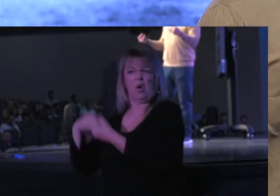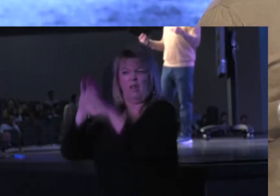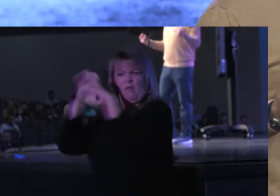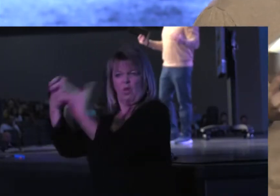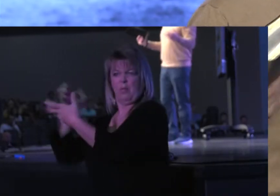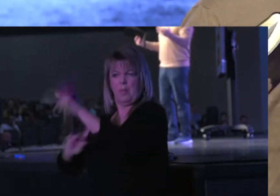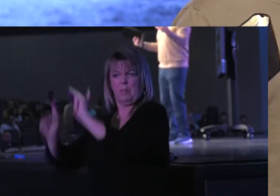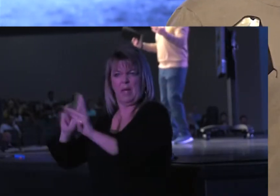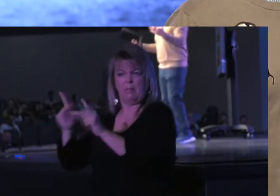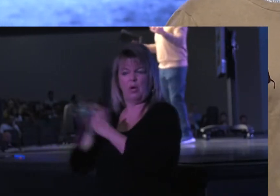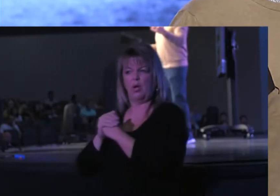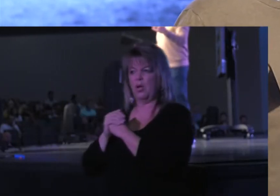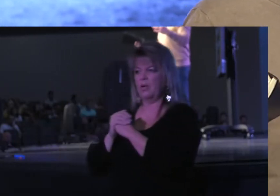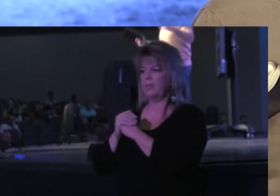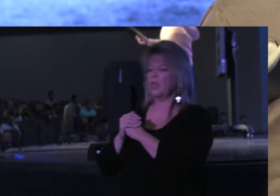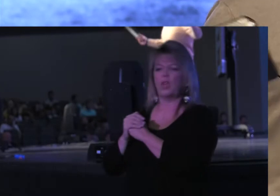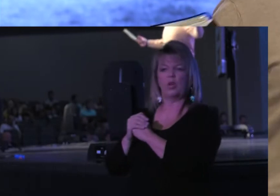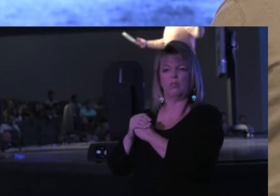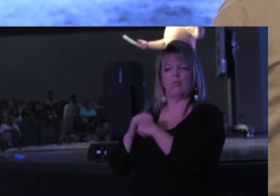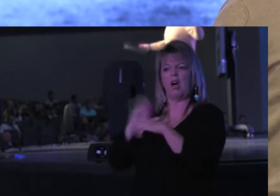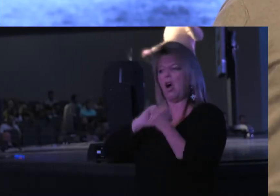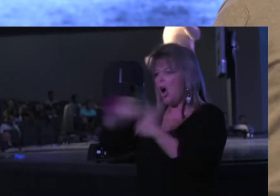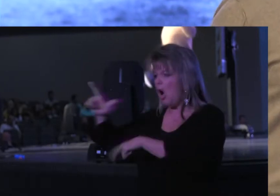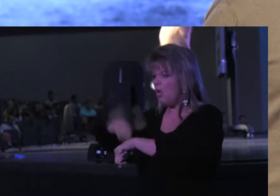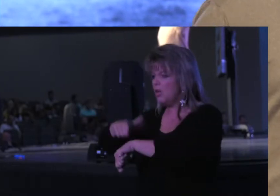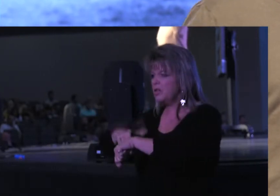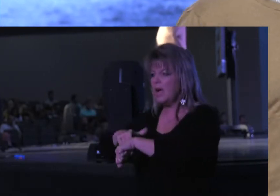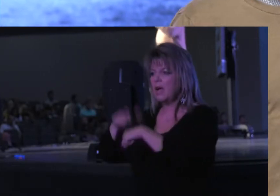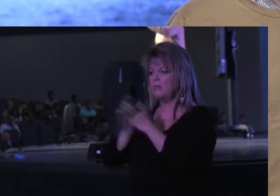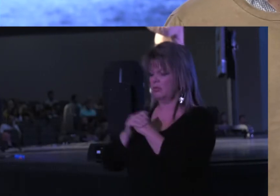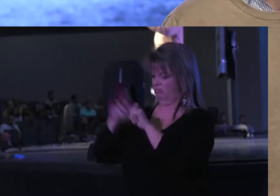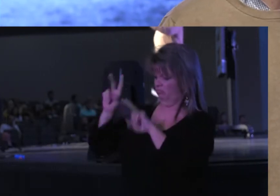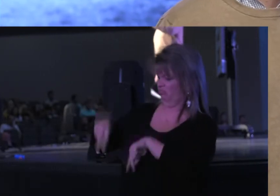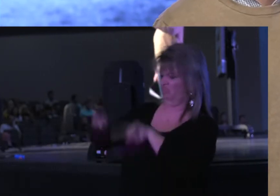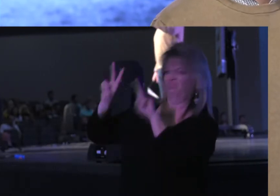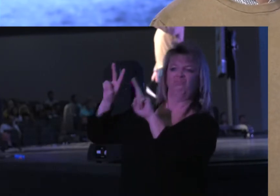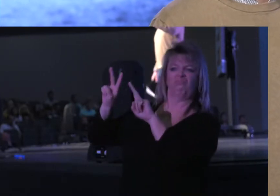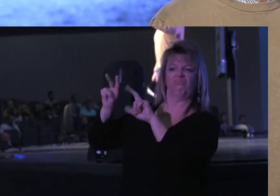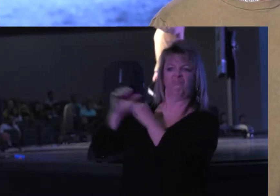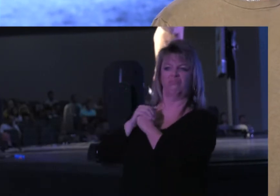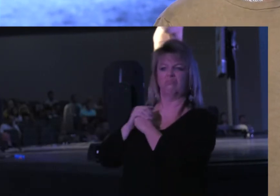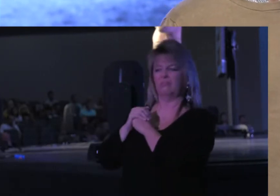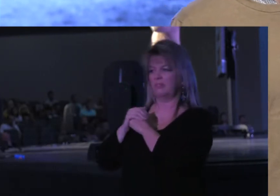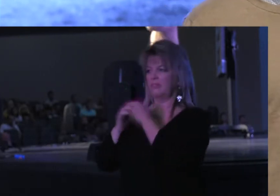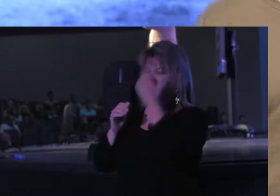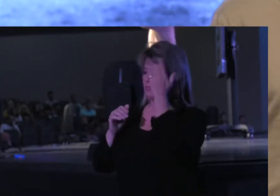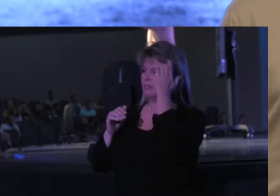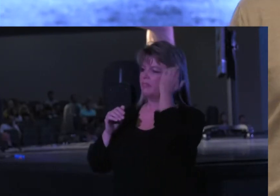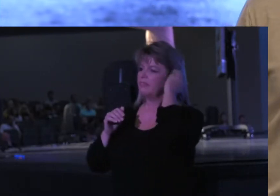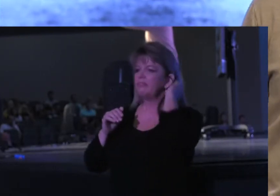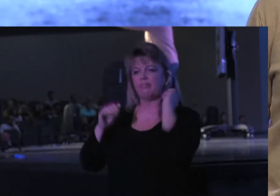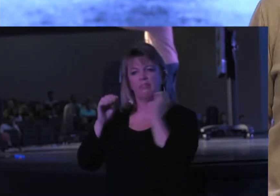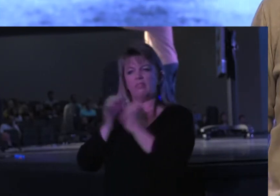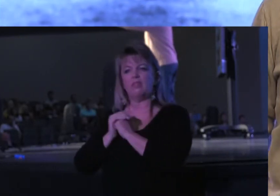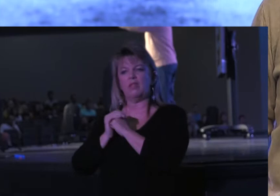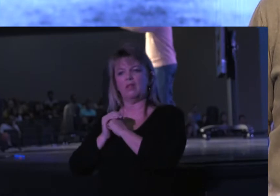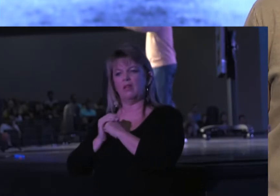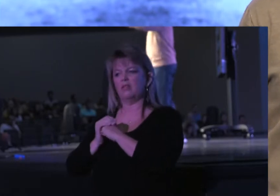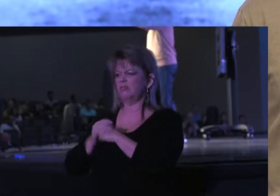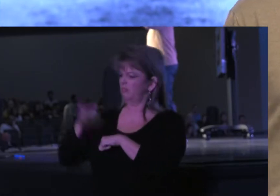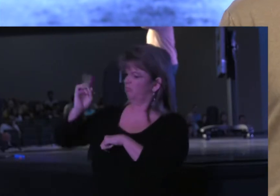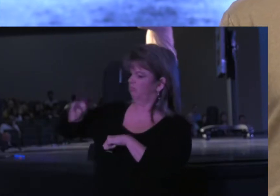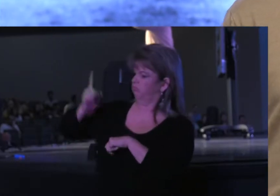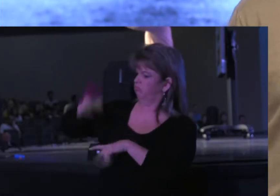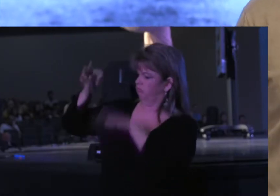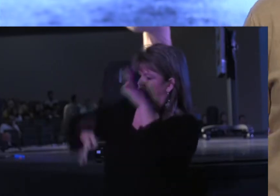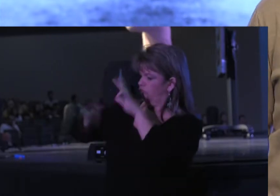of people who spent their time doing nothing but looking down their noses and over a pointed finger of